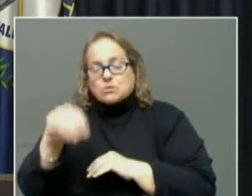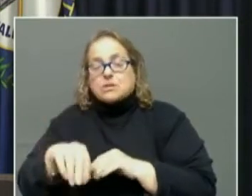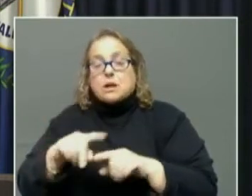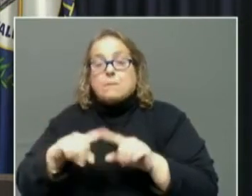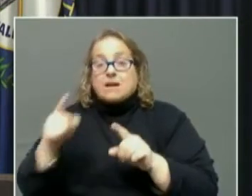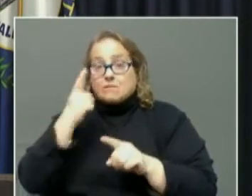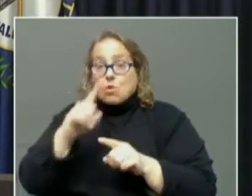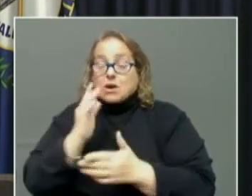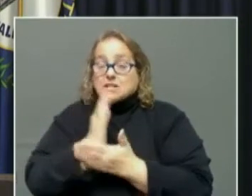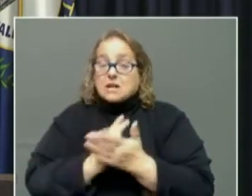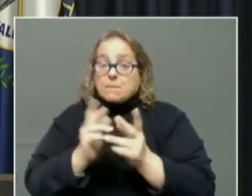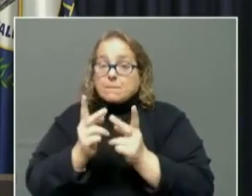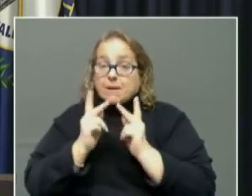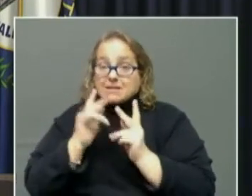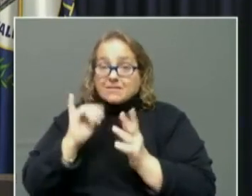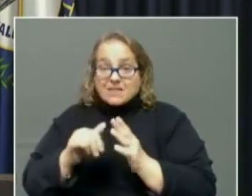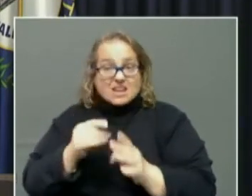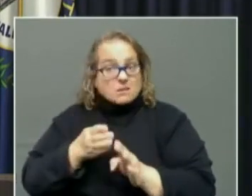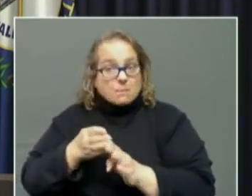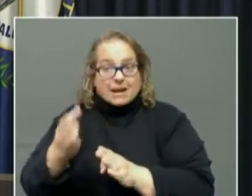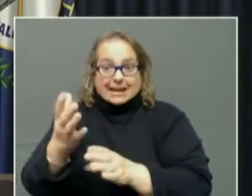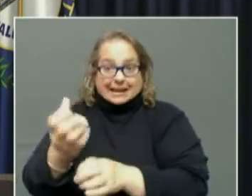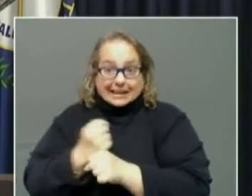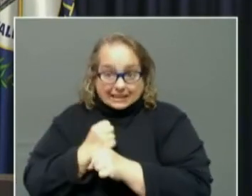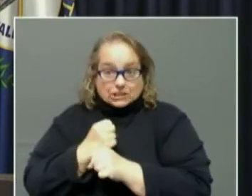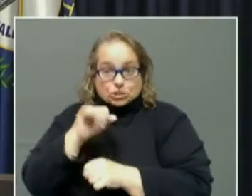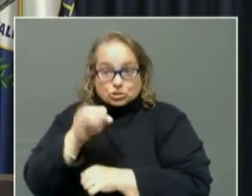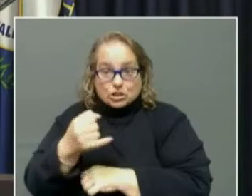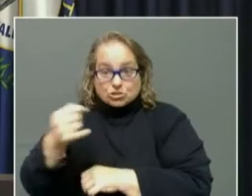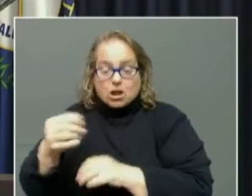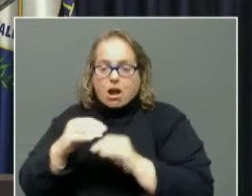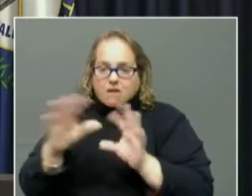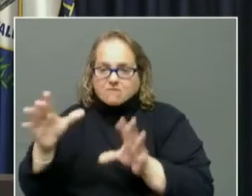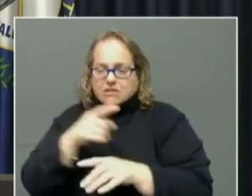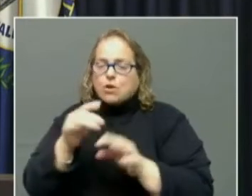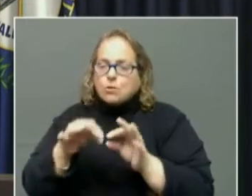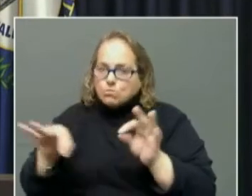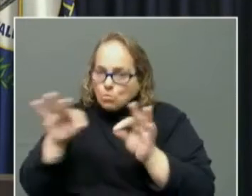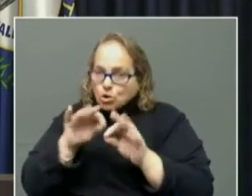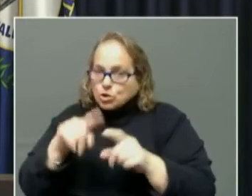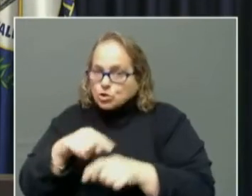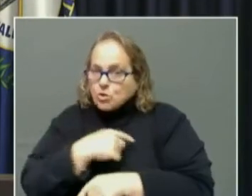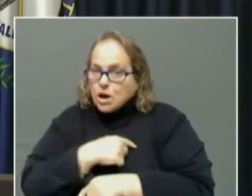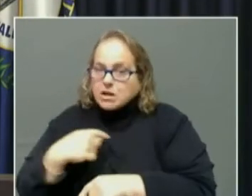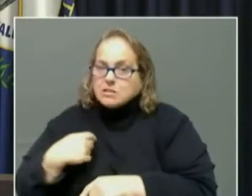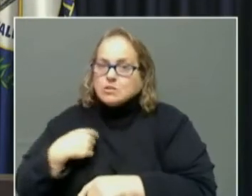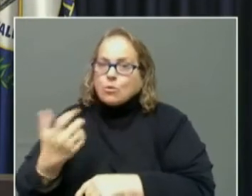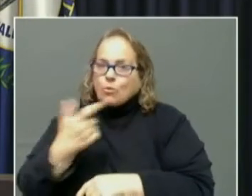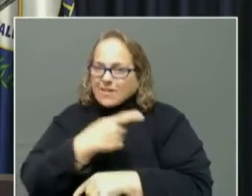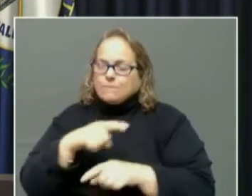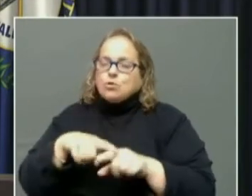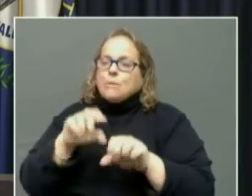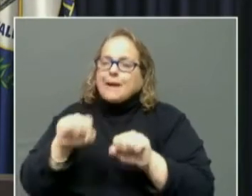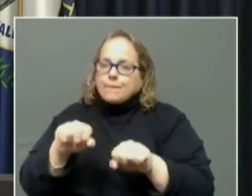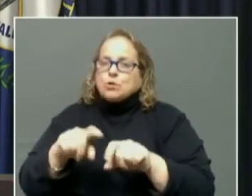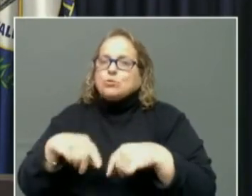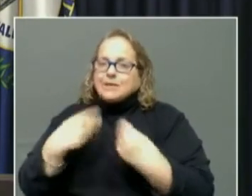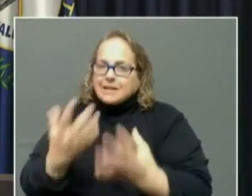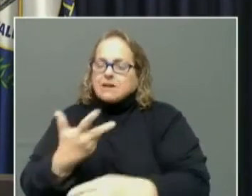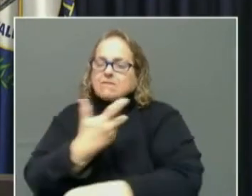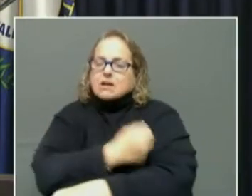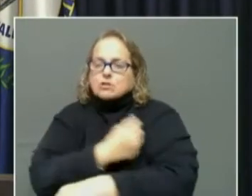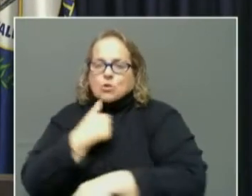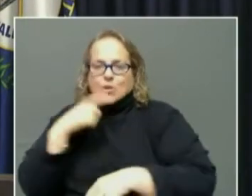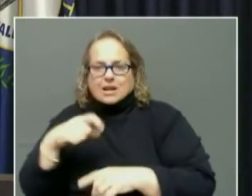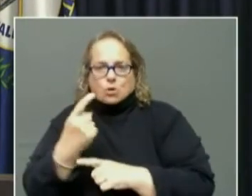that mainly just received J&J, obviously they're important to us. We want them to be able to vaccinate. We do need a day or so to